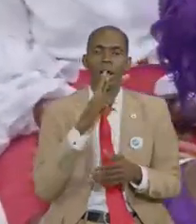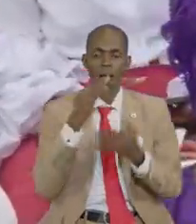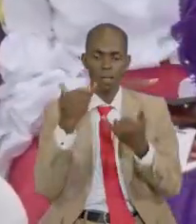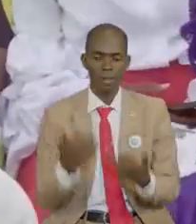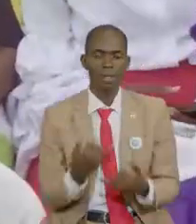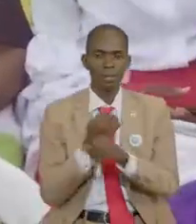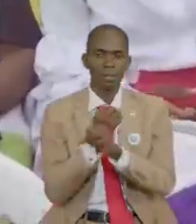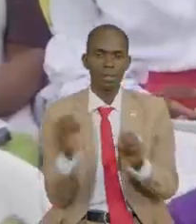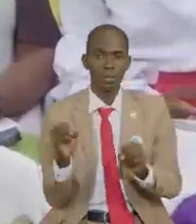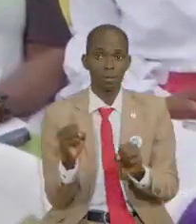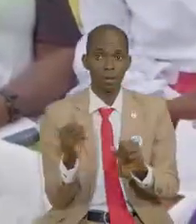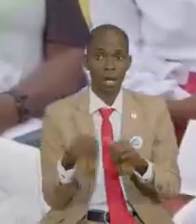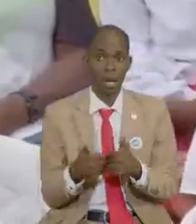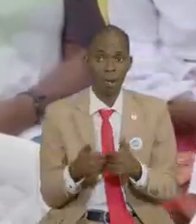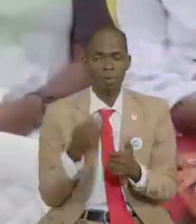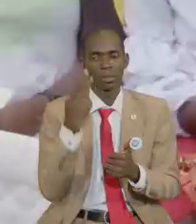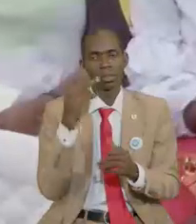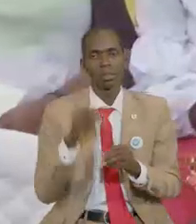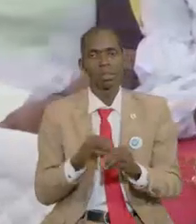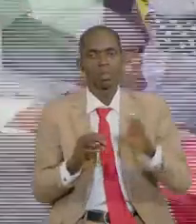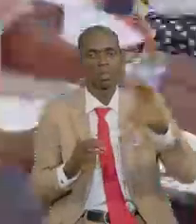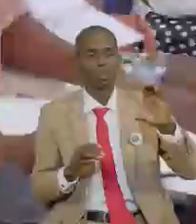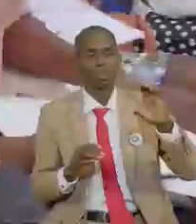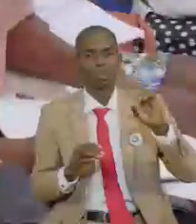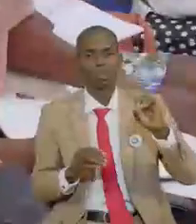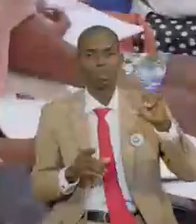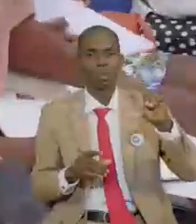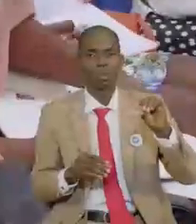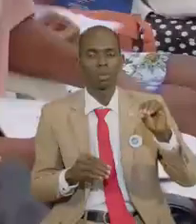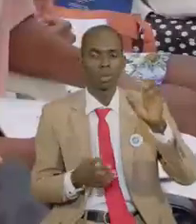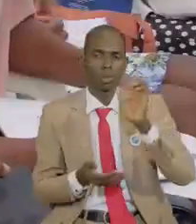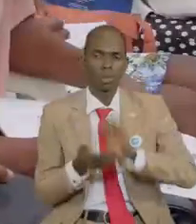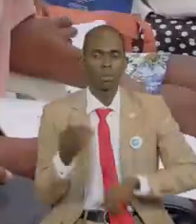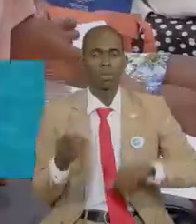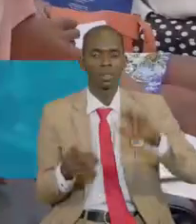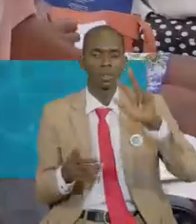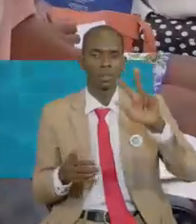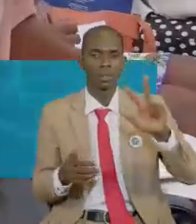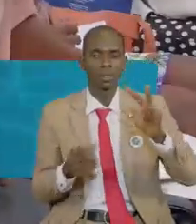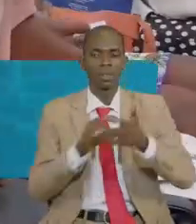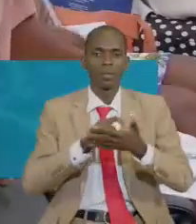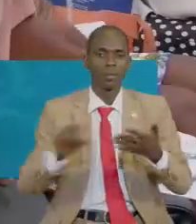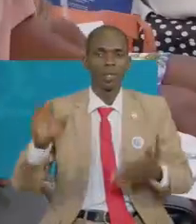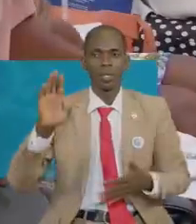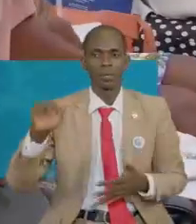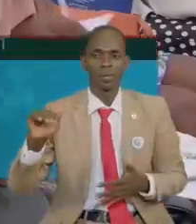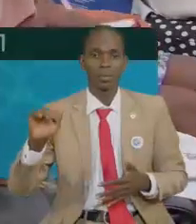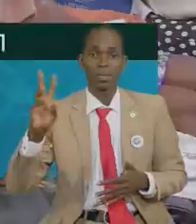Colossians chapter 3, I'm reading from verse 16. In Colossians chapter 3, verse